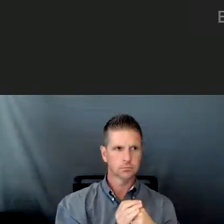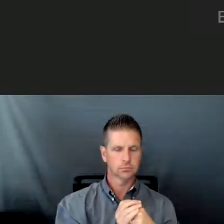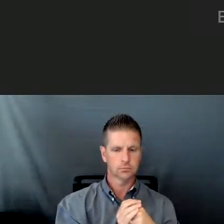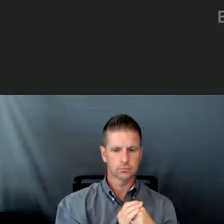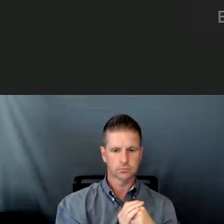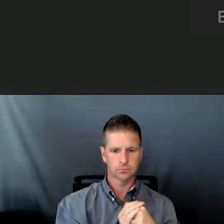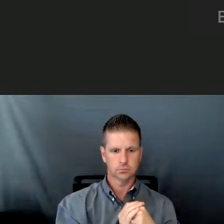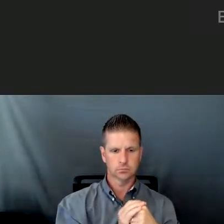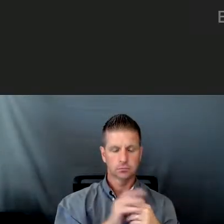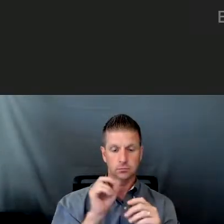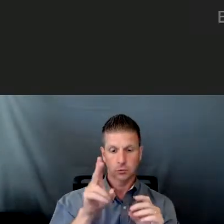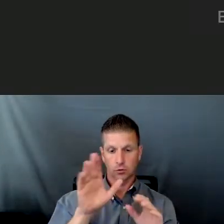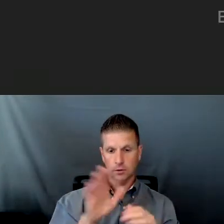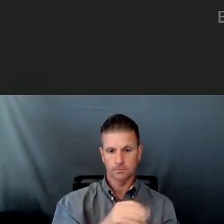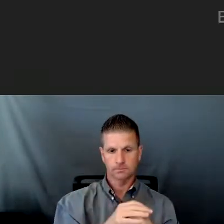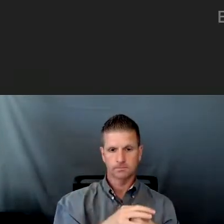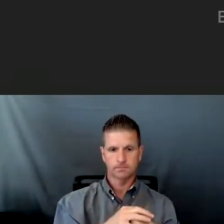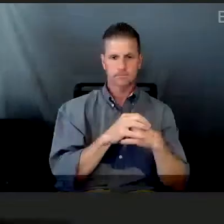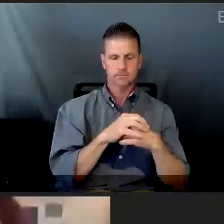Okay, great.